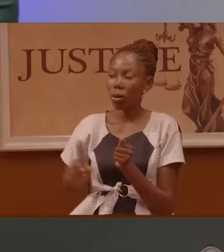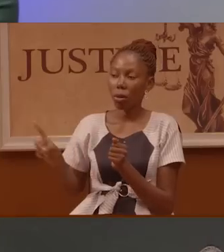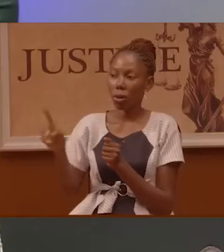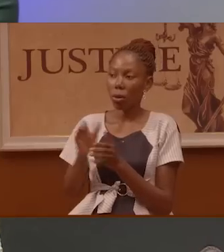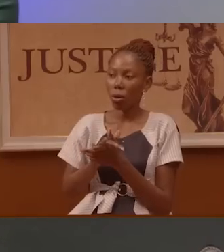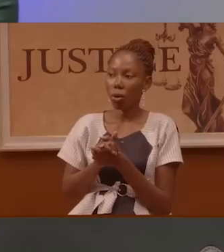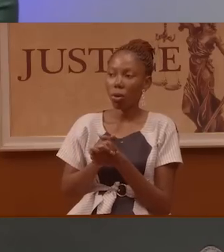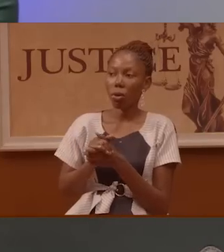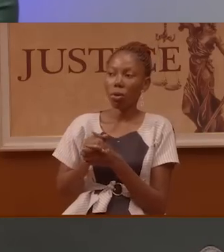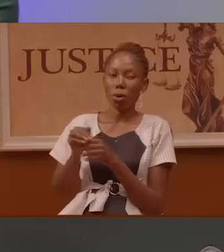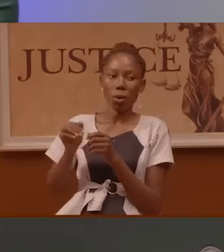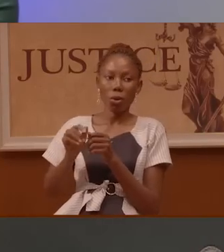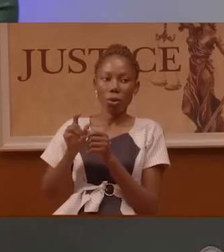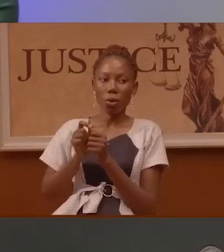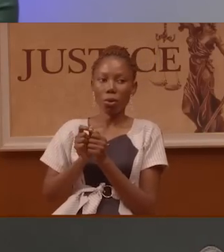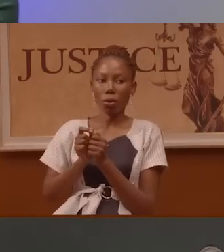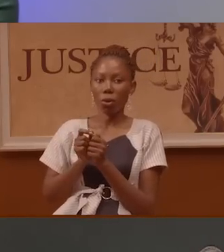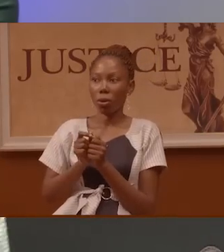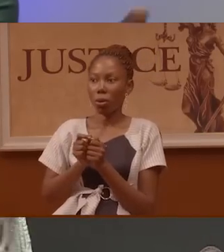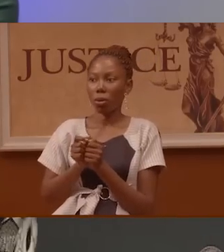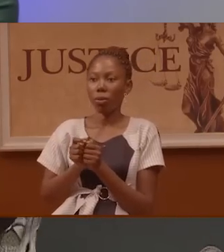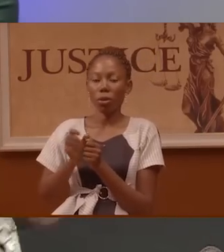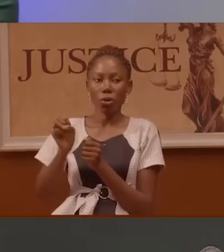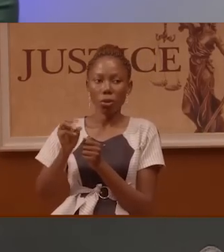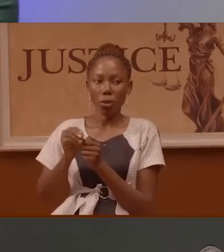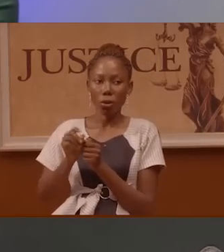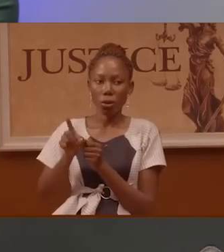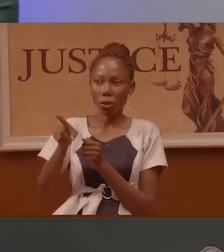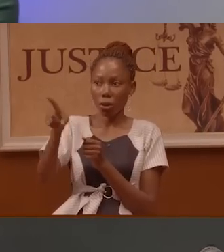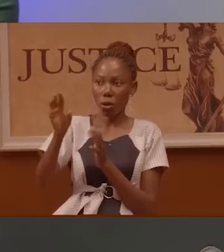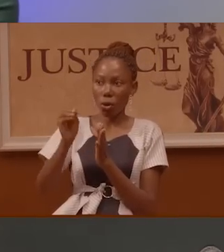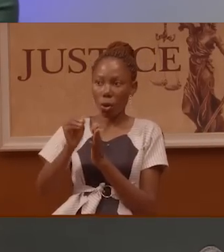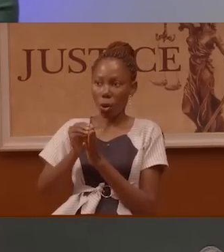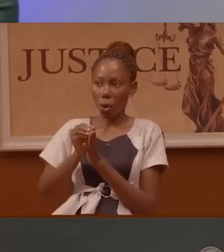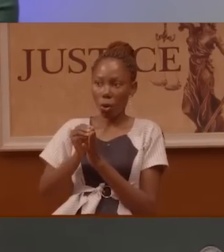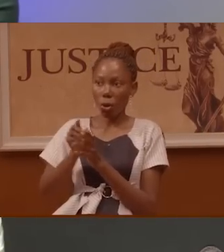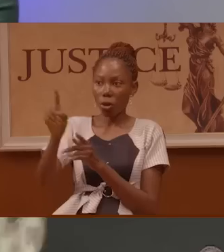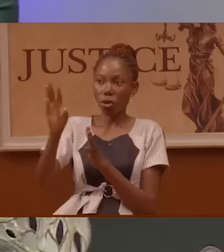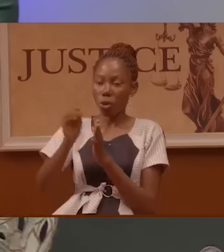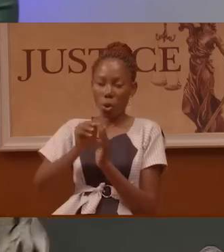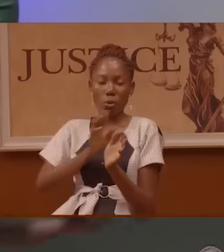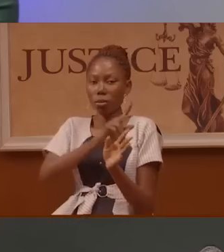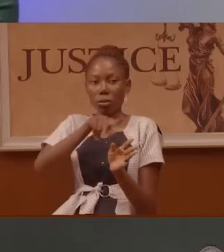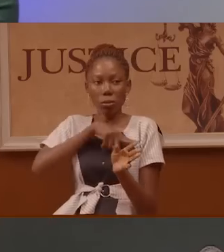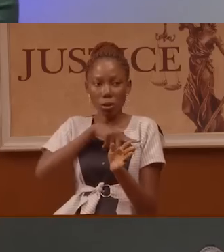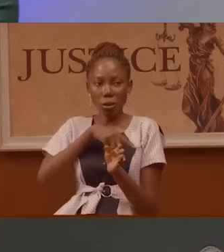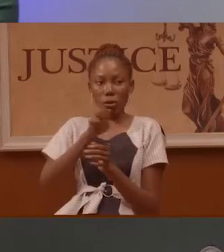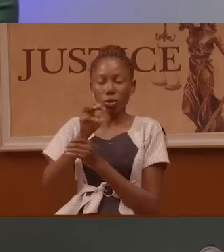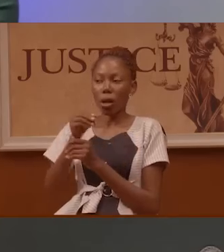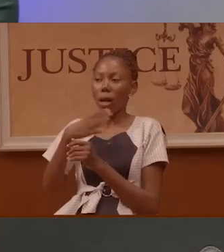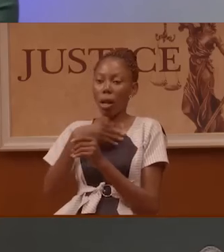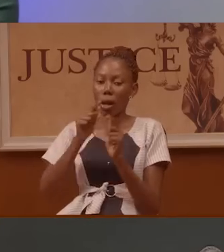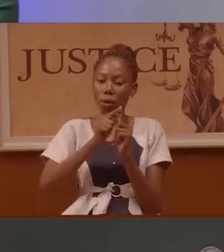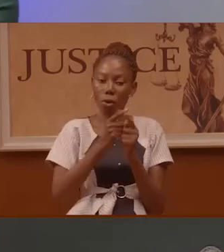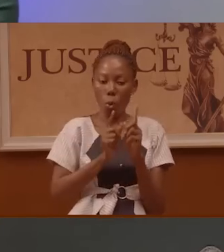One wing, or second wing. So you are representing your own wing? I'm on my own. Okay.